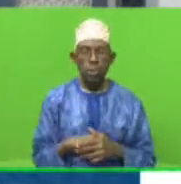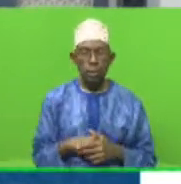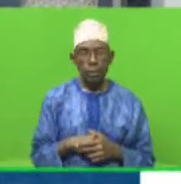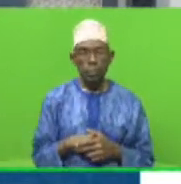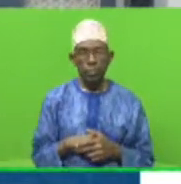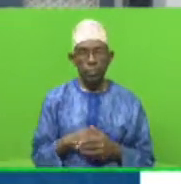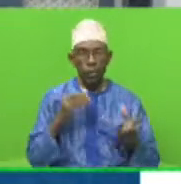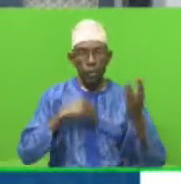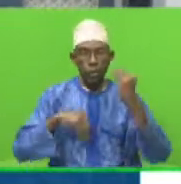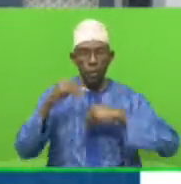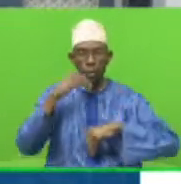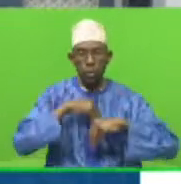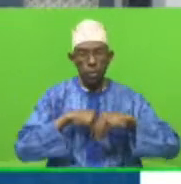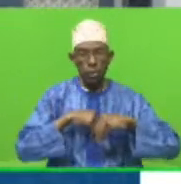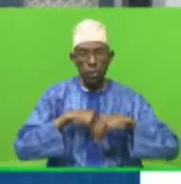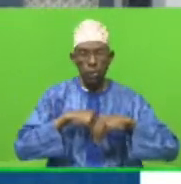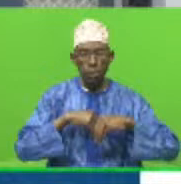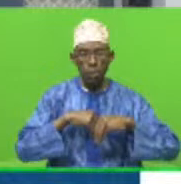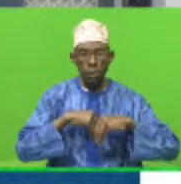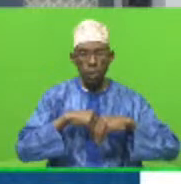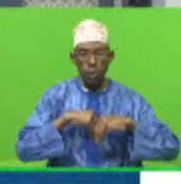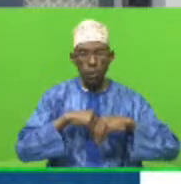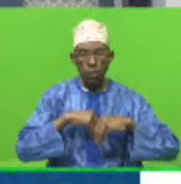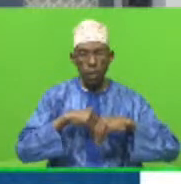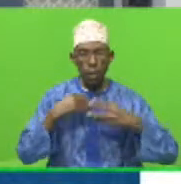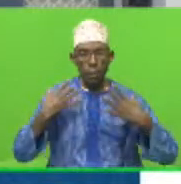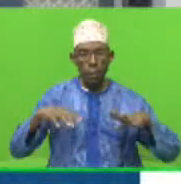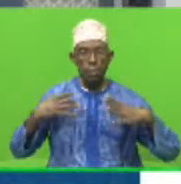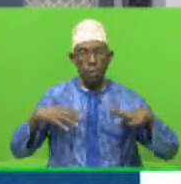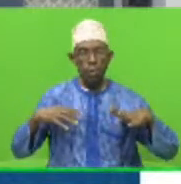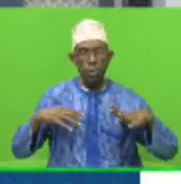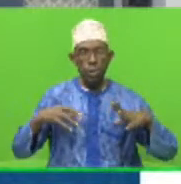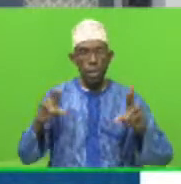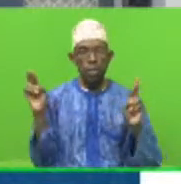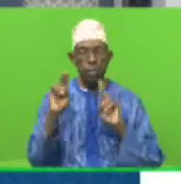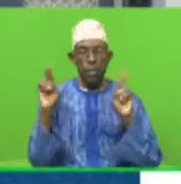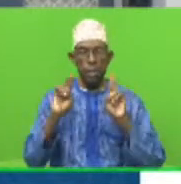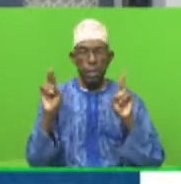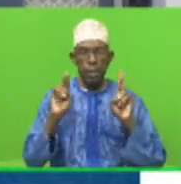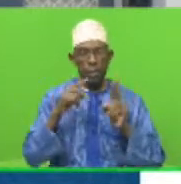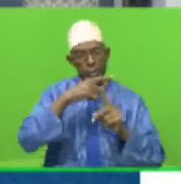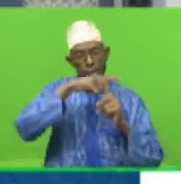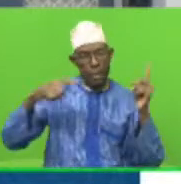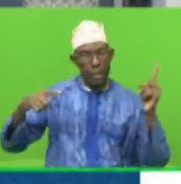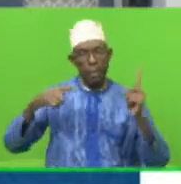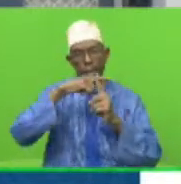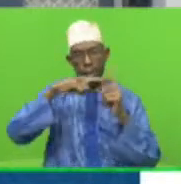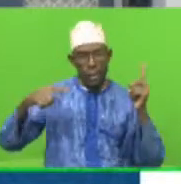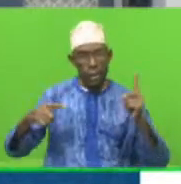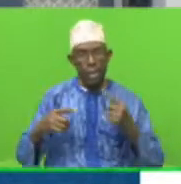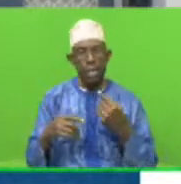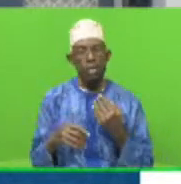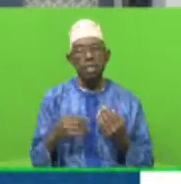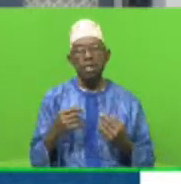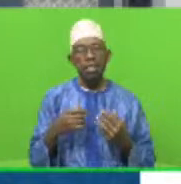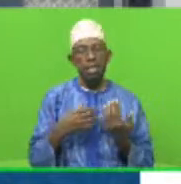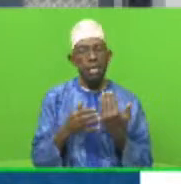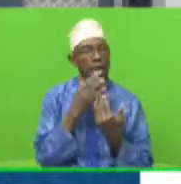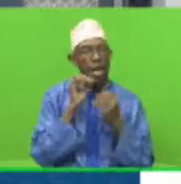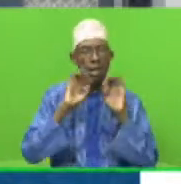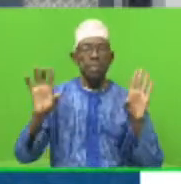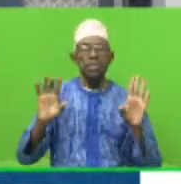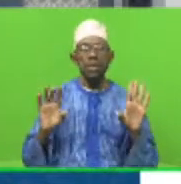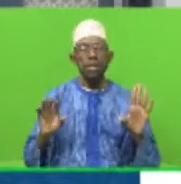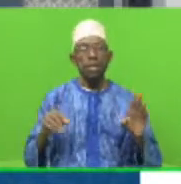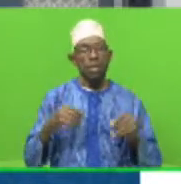is the corruption of al-fitra, where people are ready to kill and it doesn't bother them.